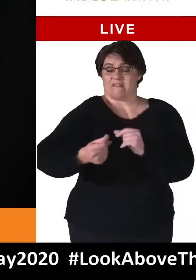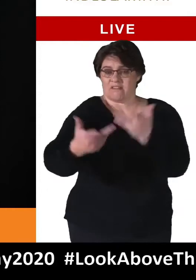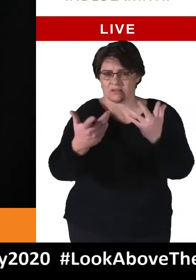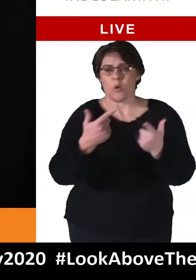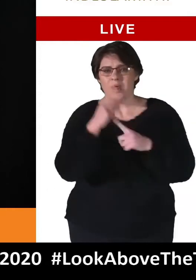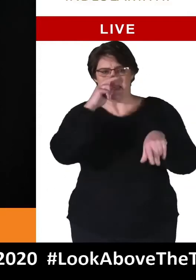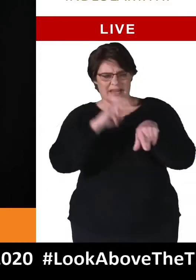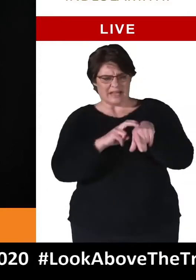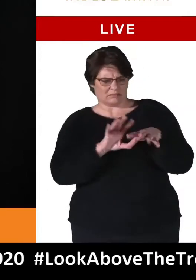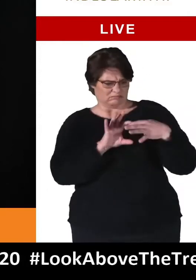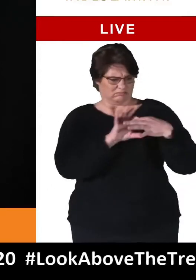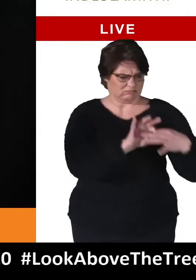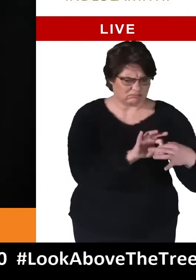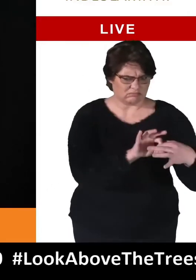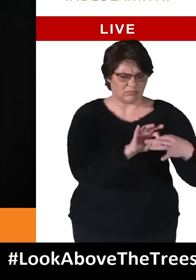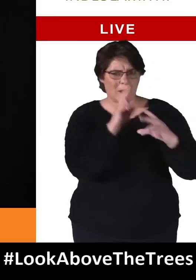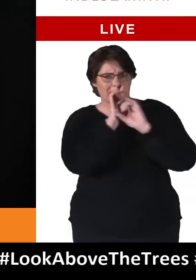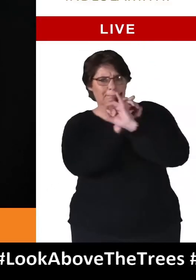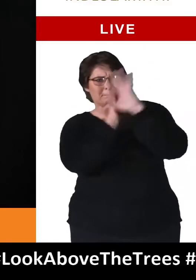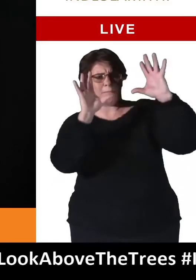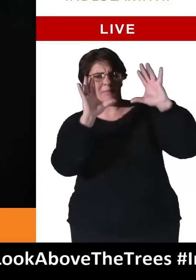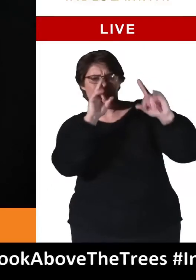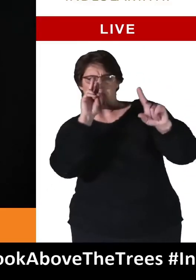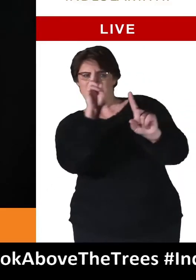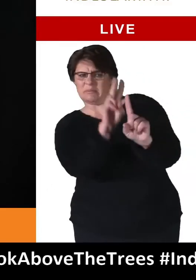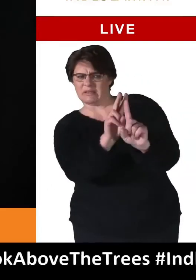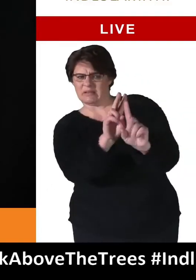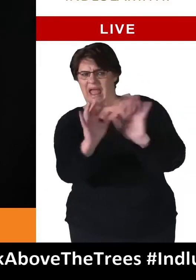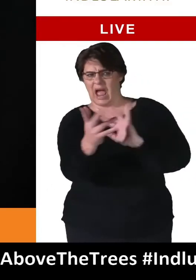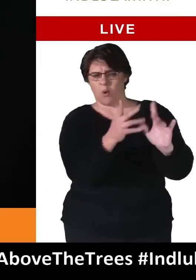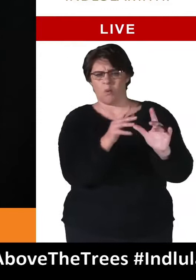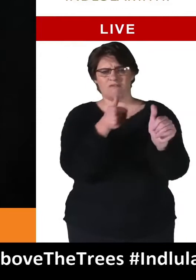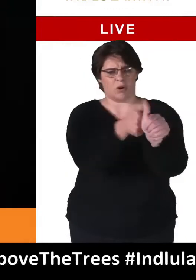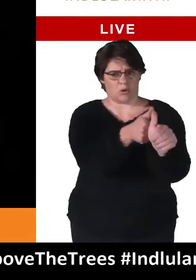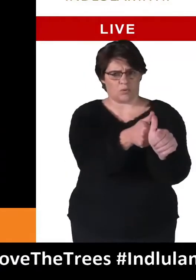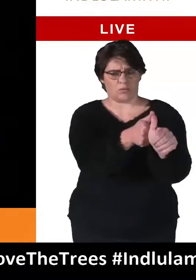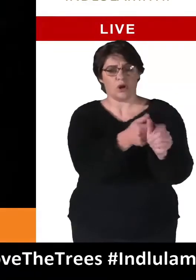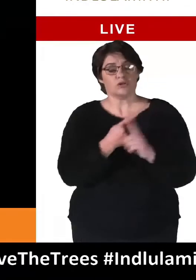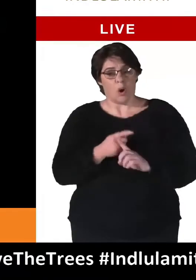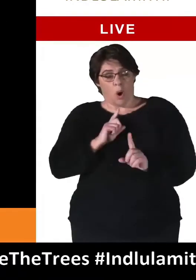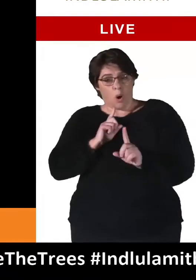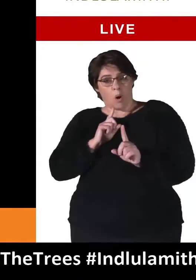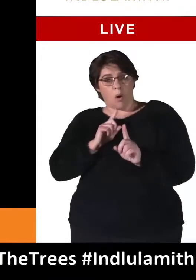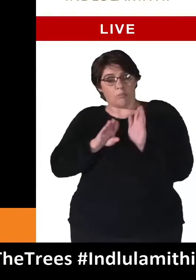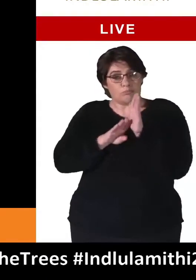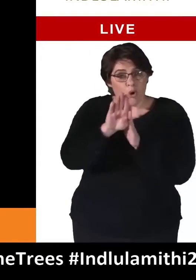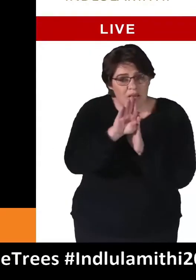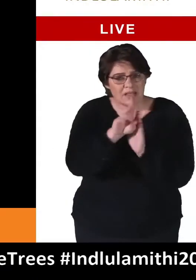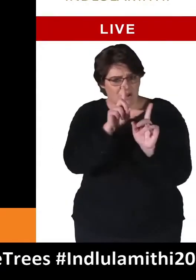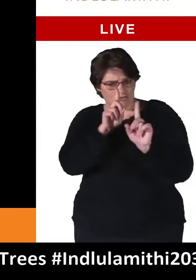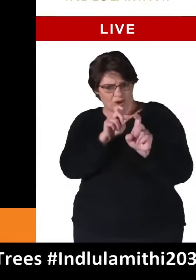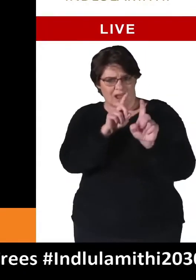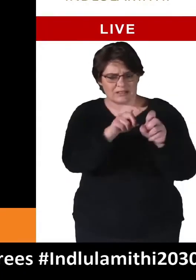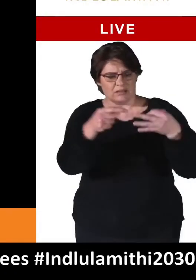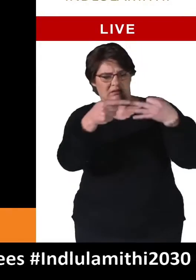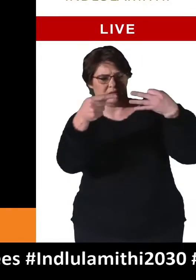our reactions to some longer-term perspective. So when tracking our progress against the scenarios, we need to maintain